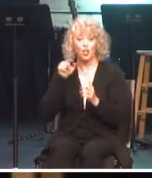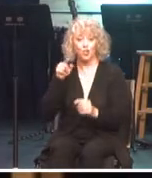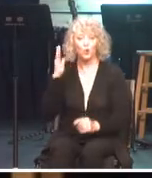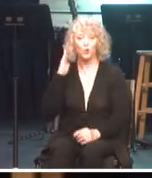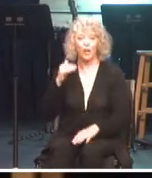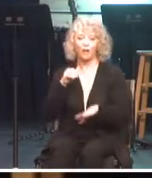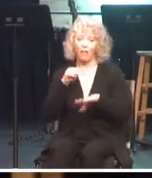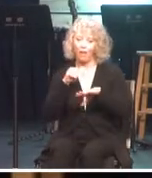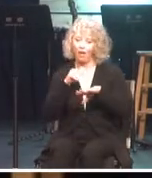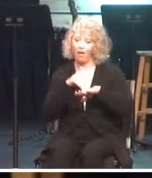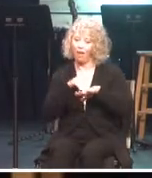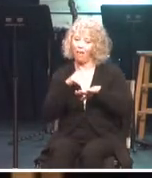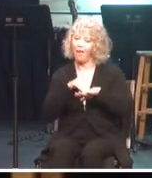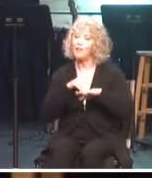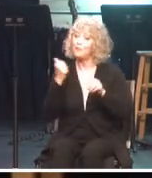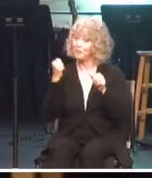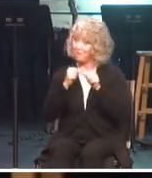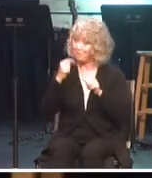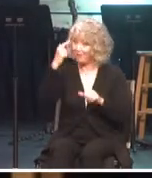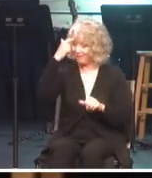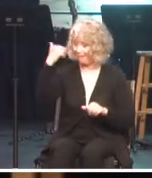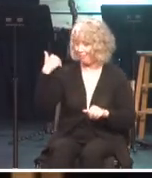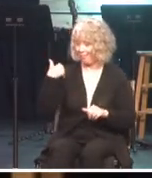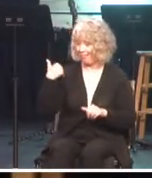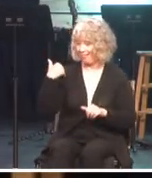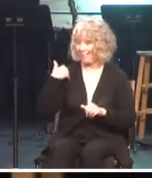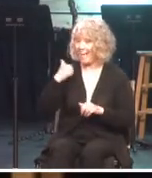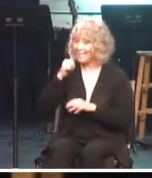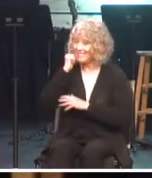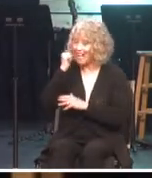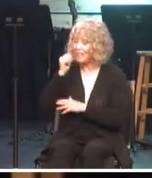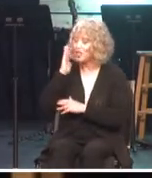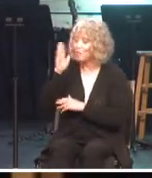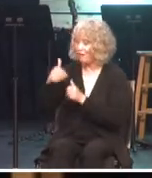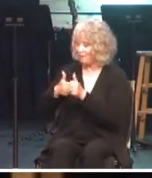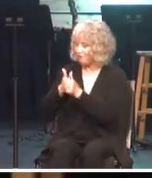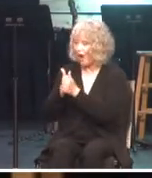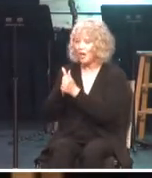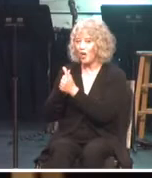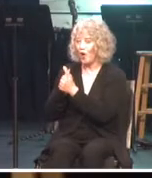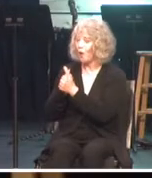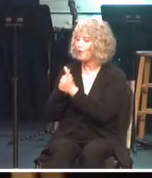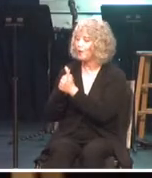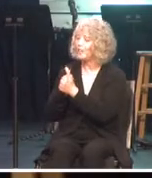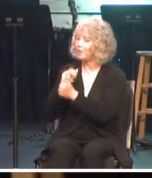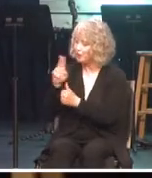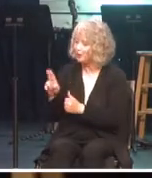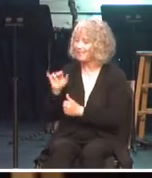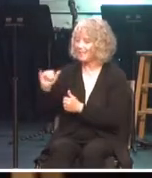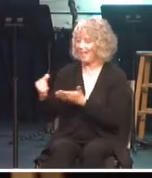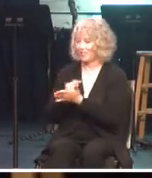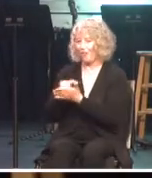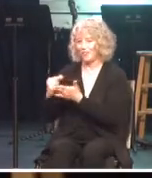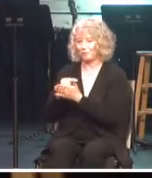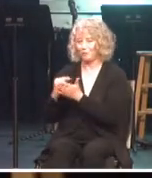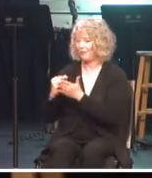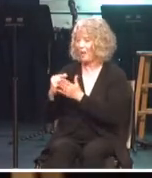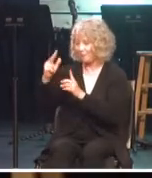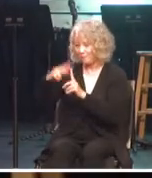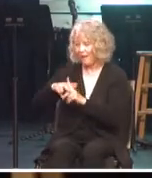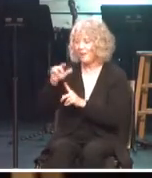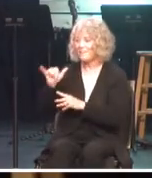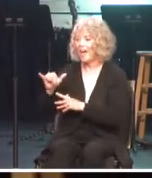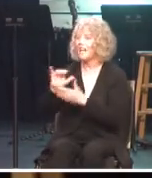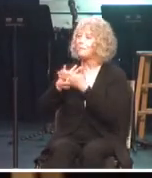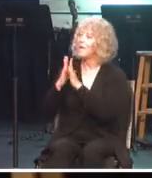the more you believe it daily, the more you make choices according to the gospel daily, the more like Christ you will become.